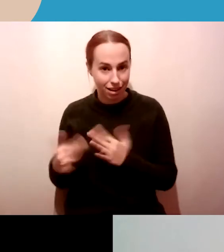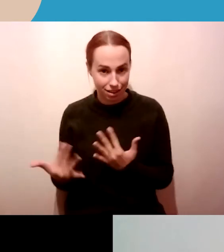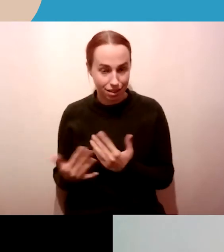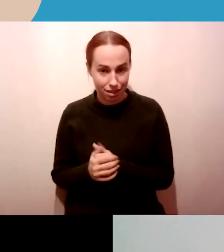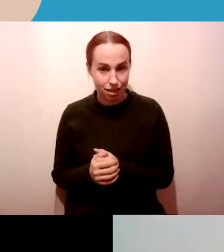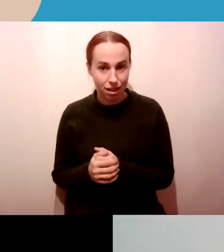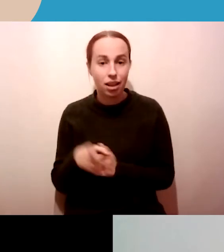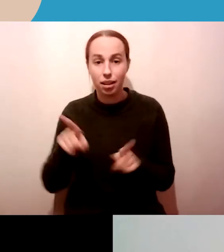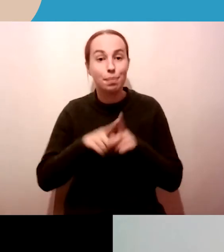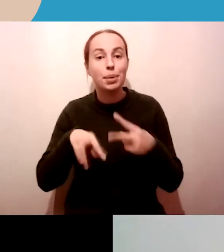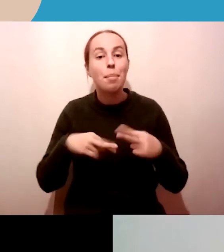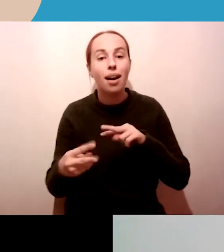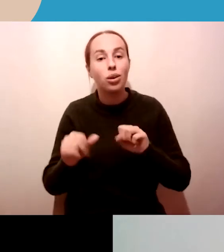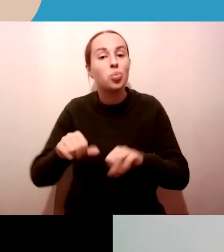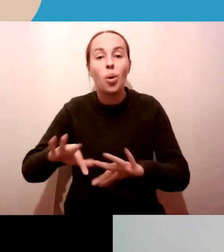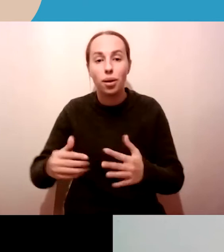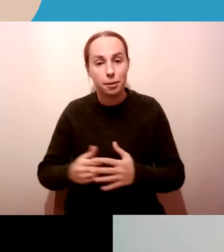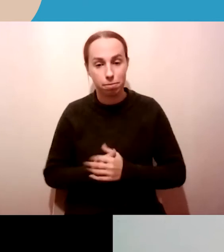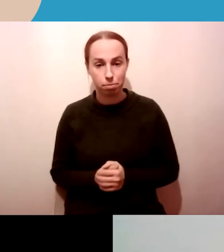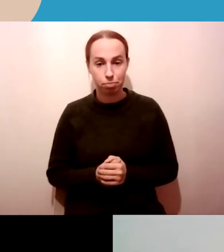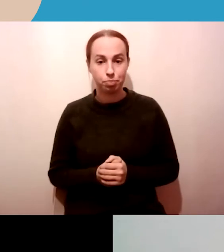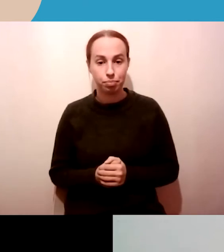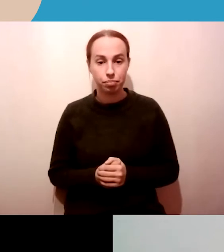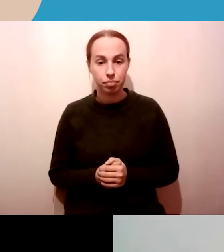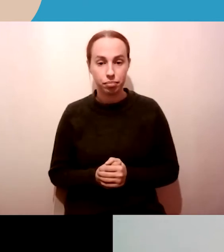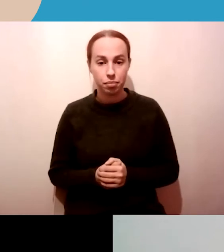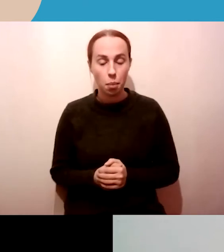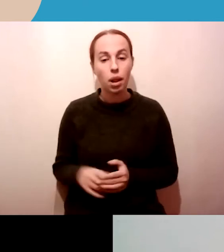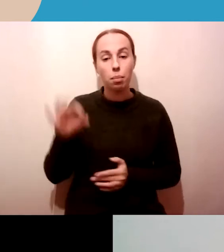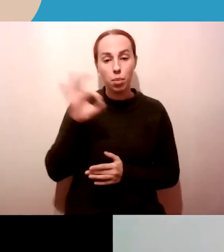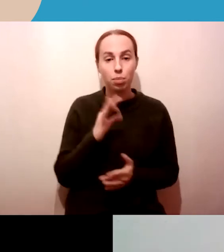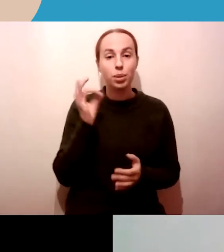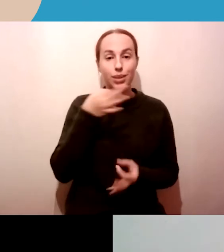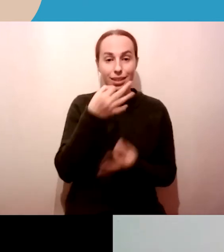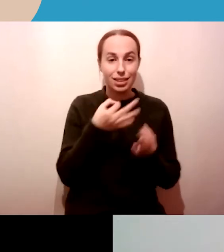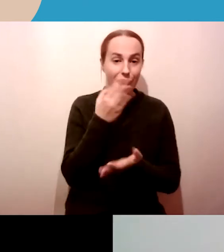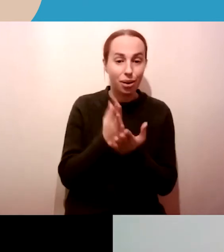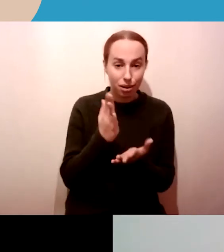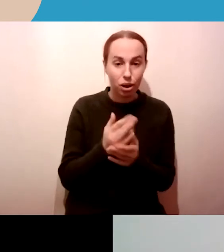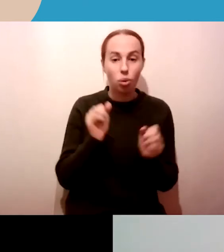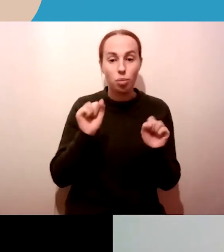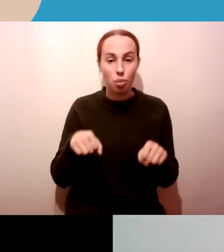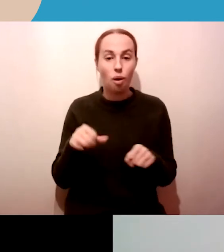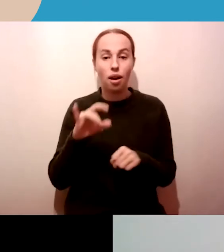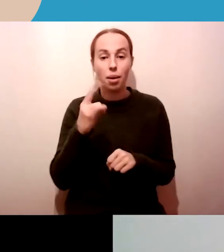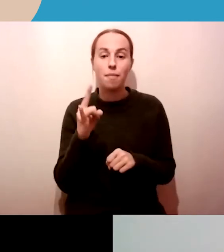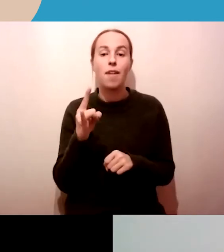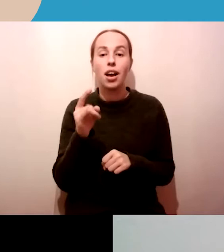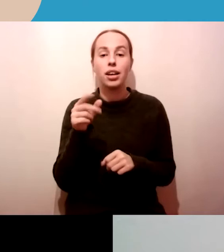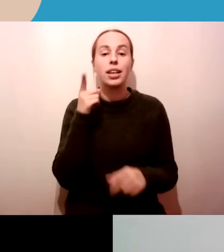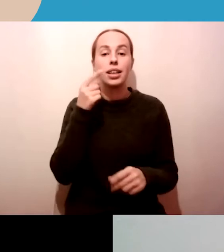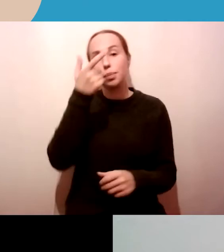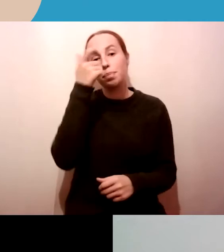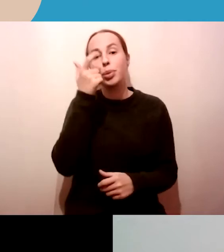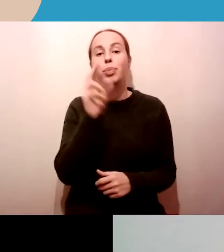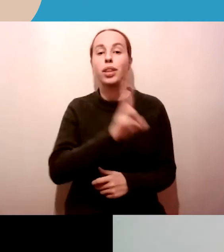roots. One has to think why the problem is like it is and what should be changed. Sometimes they say it